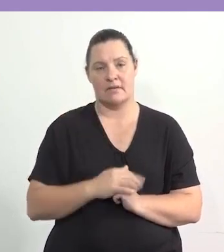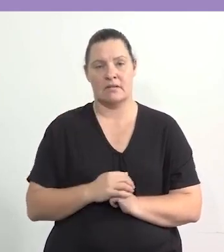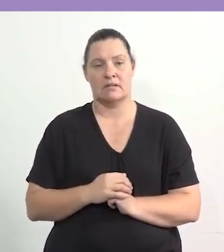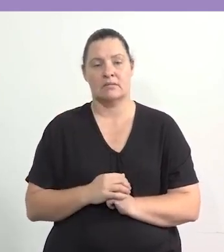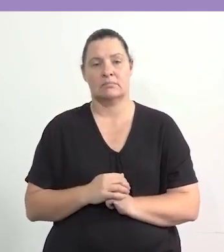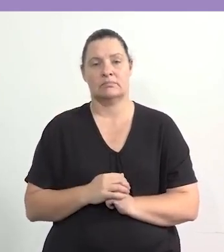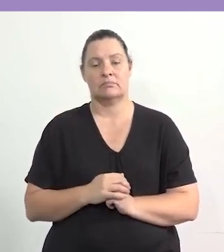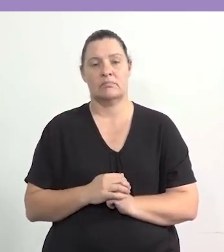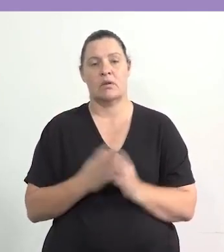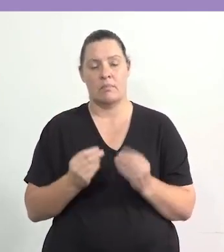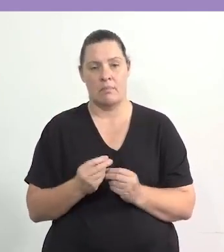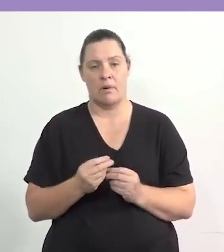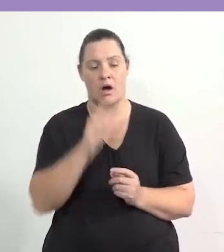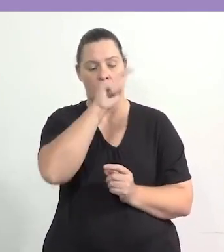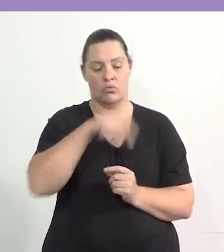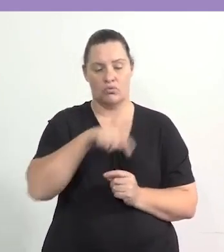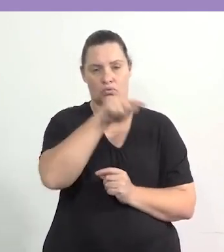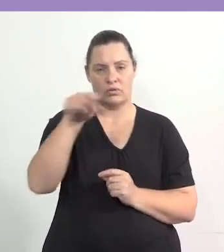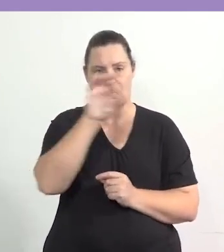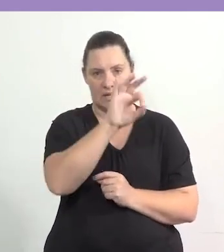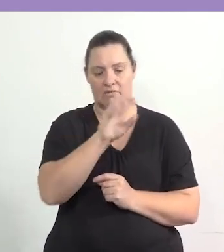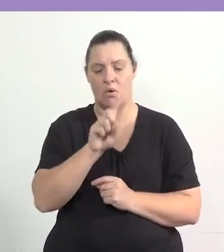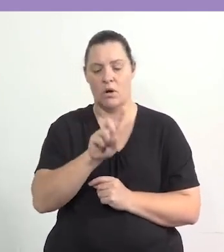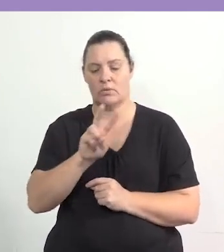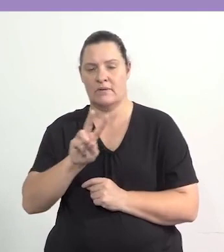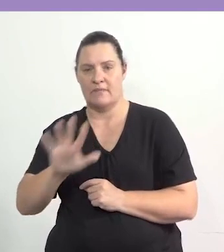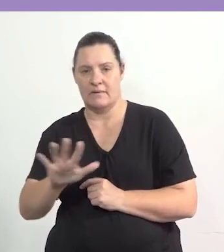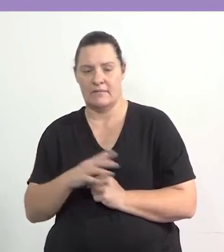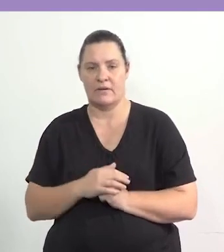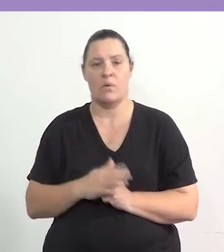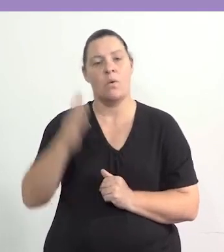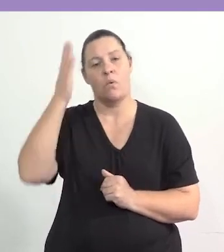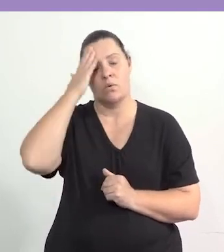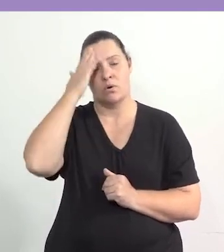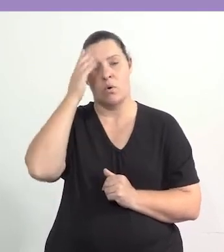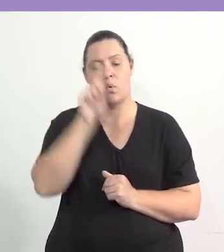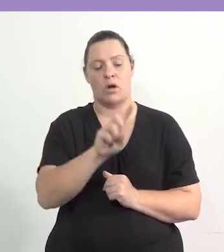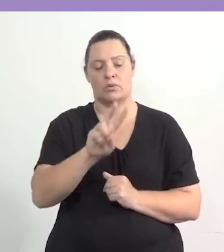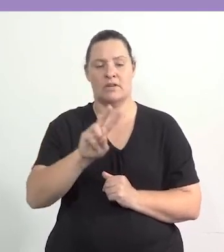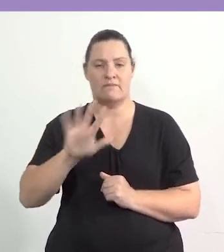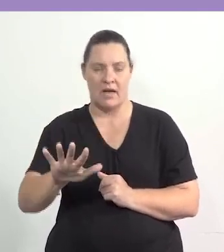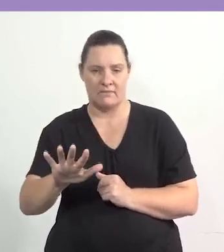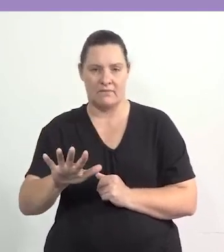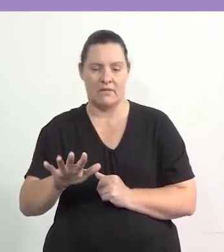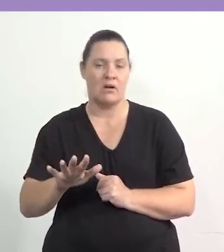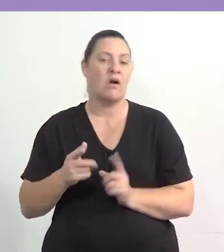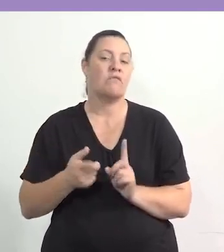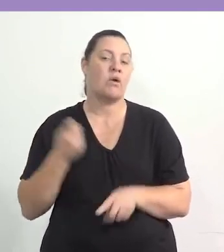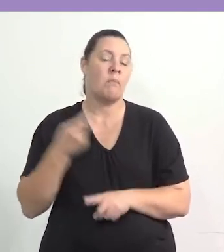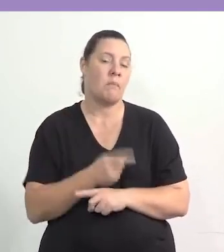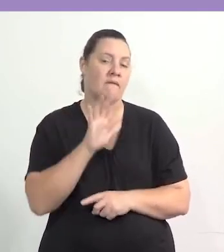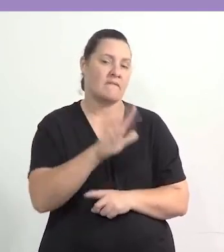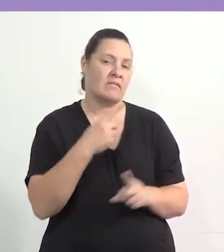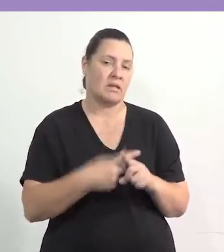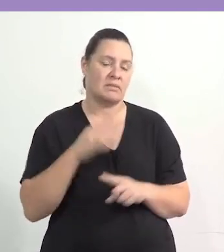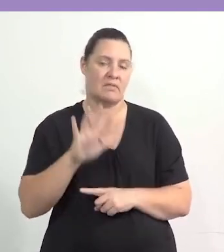125. Let's look at now the cube root of 125. We know that 125 does come